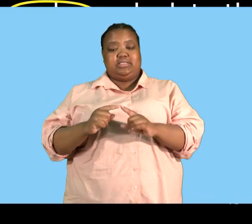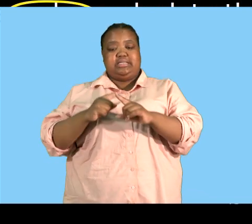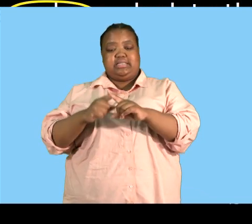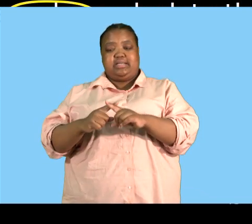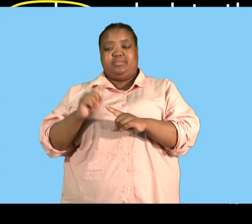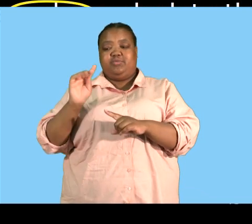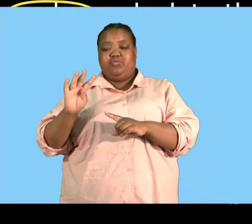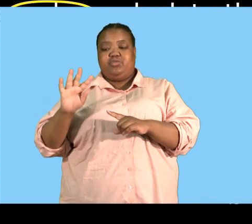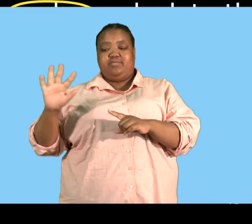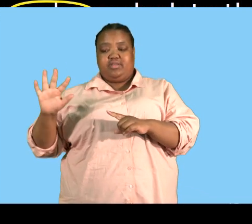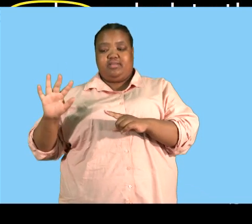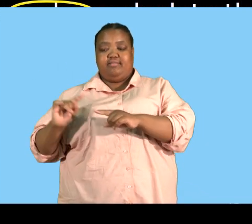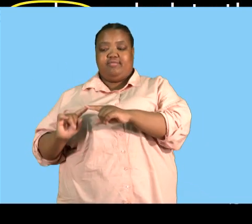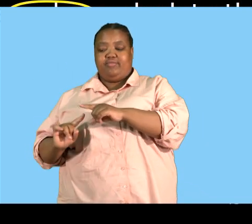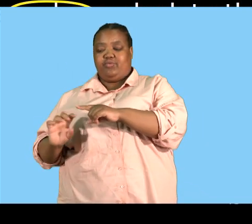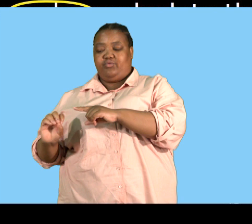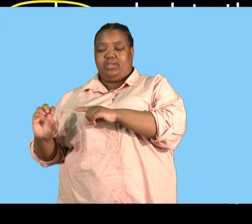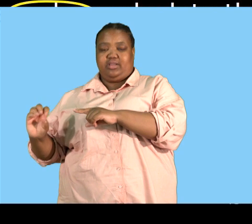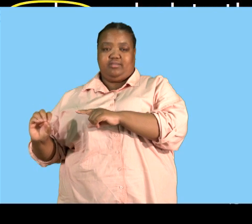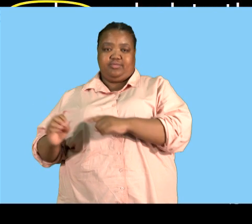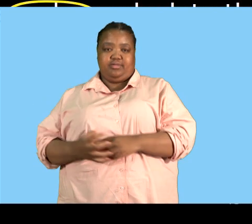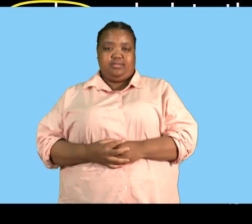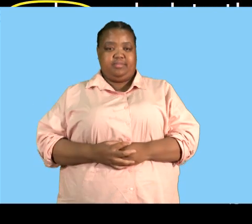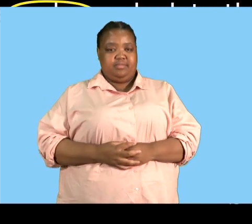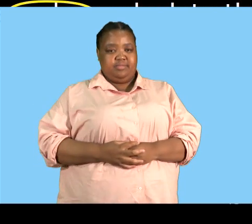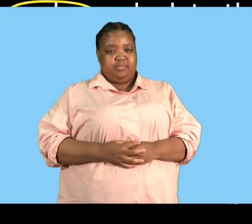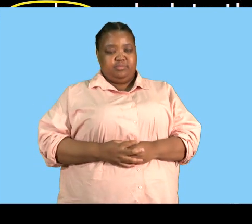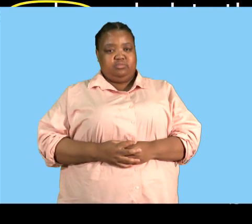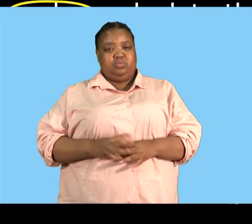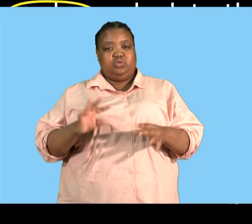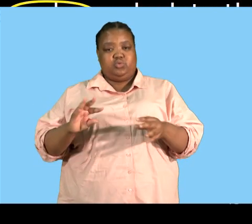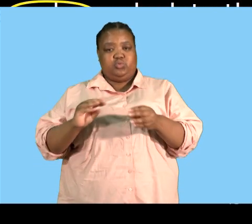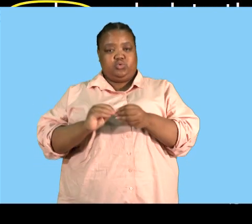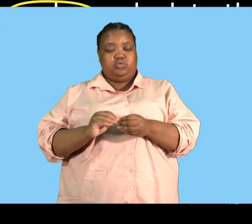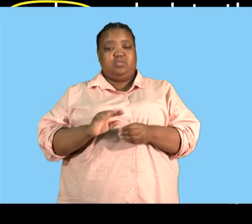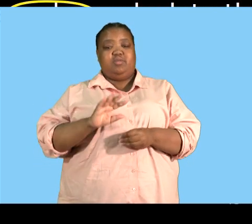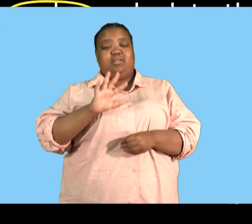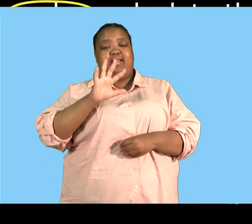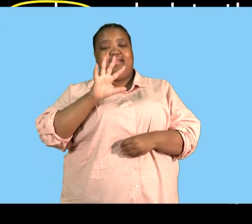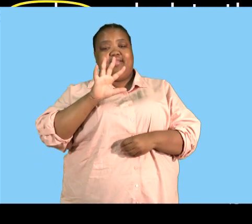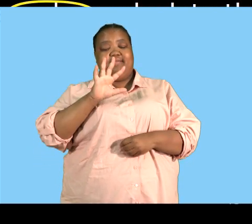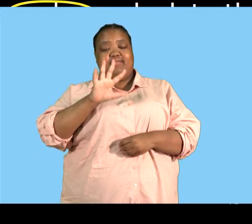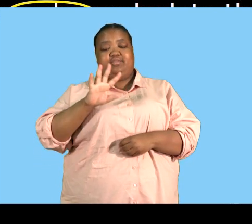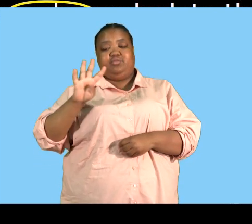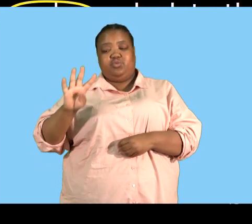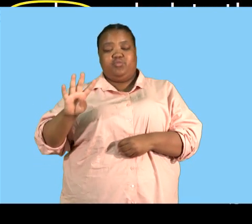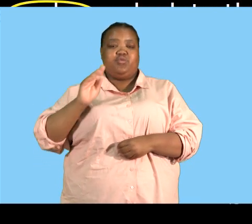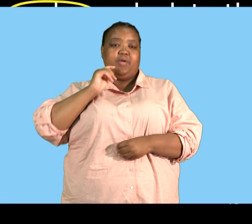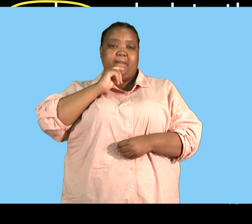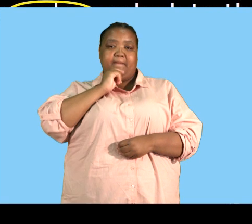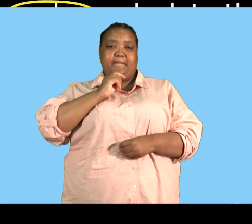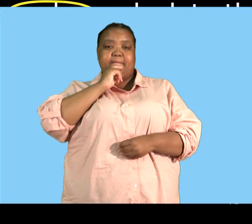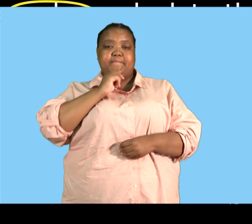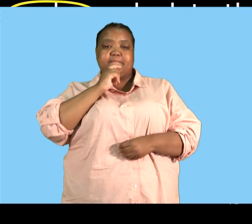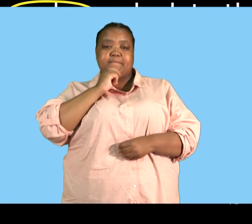100, so to get the number of guests. So it simply means we had 54 males attending